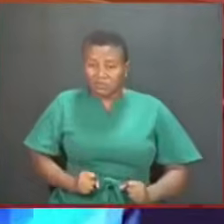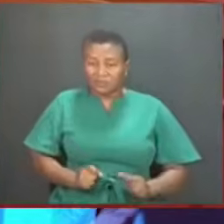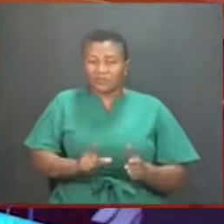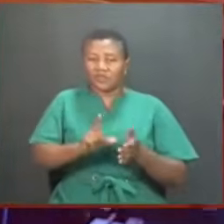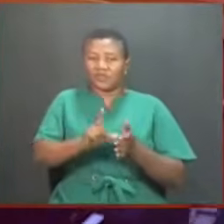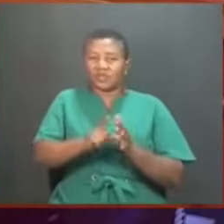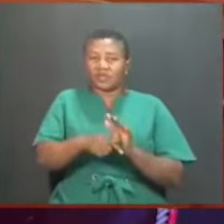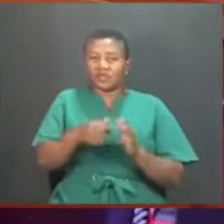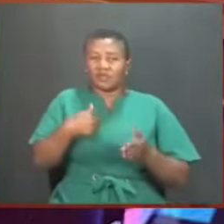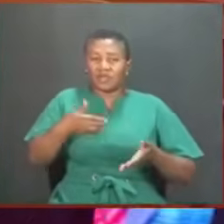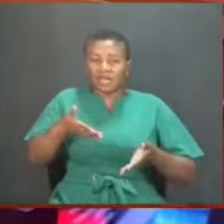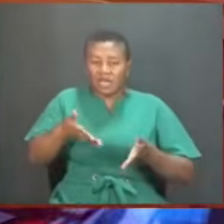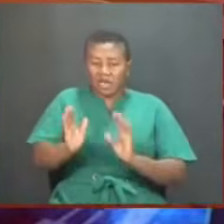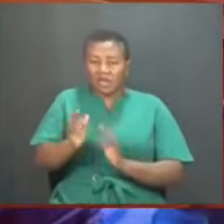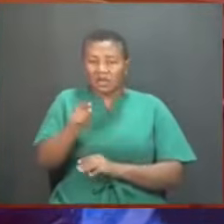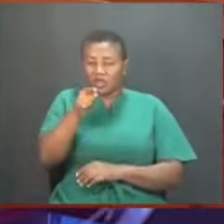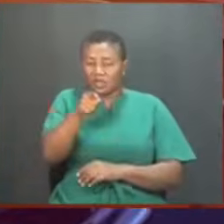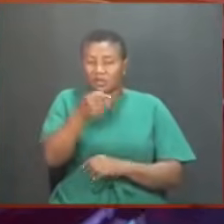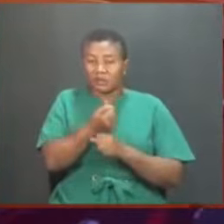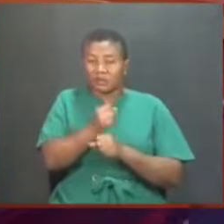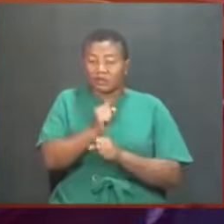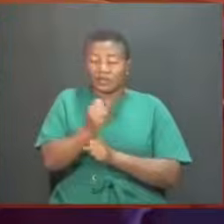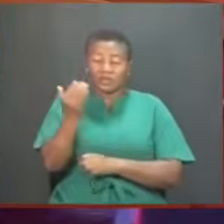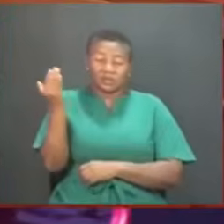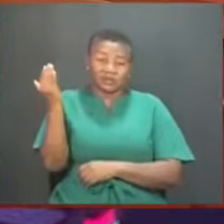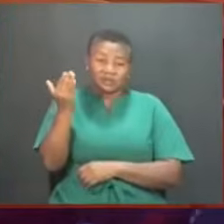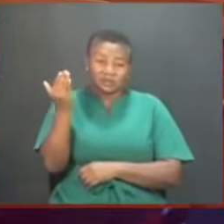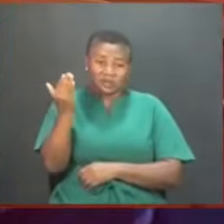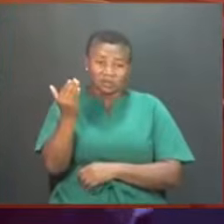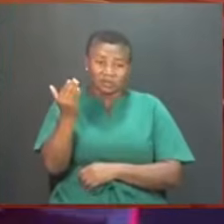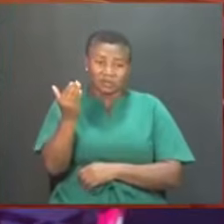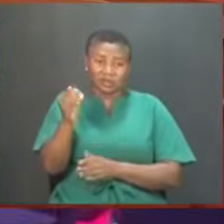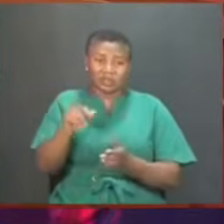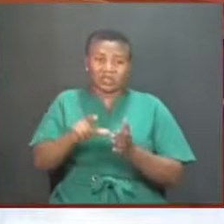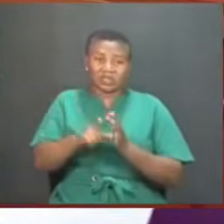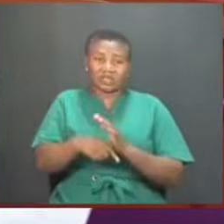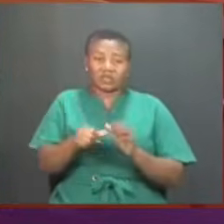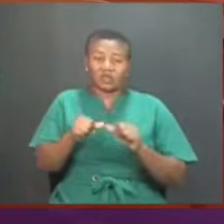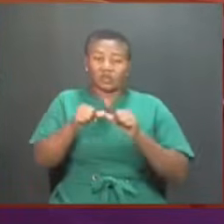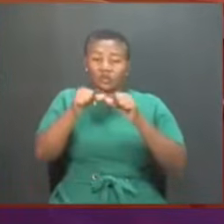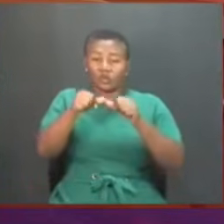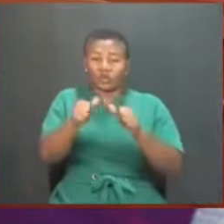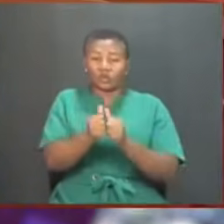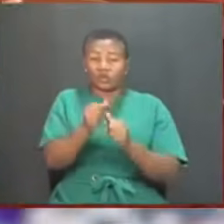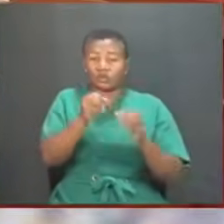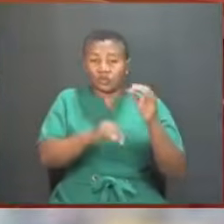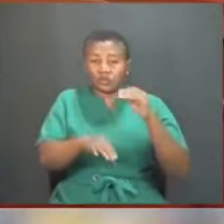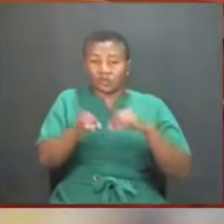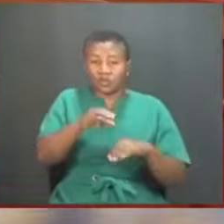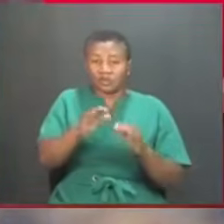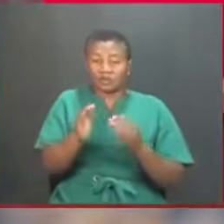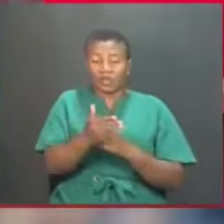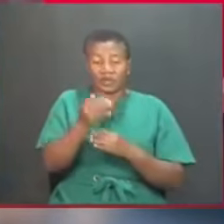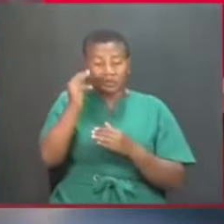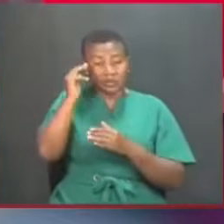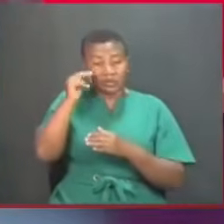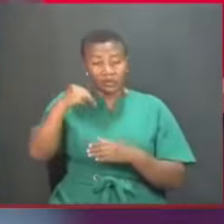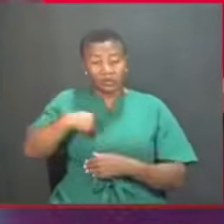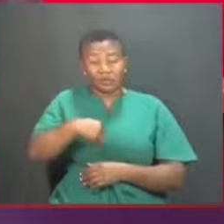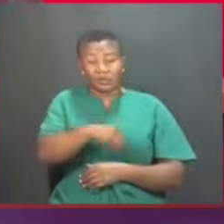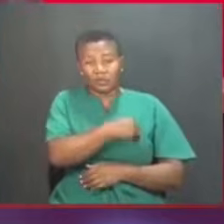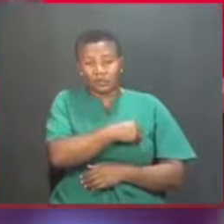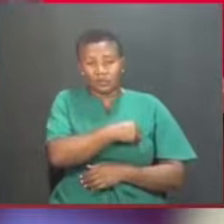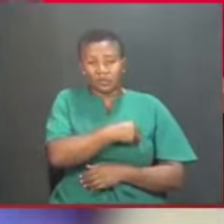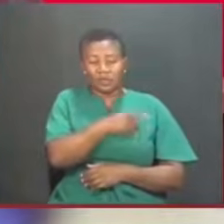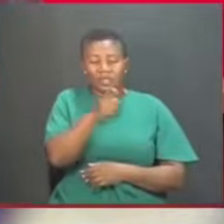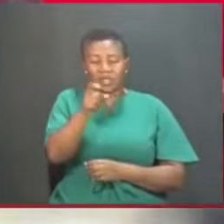that statement. Then we now continue with the comments by members. He may disclose